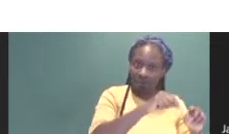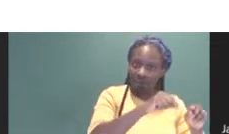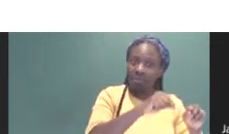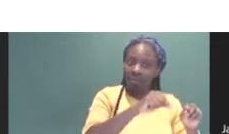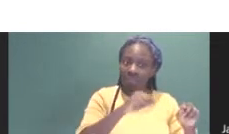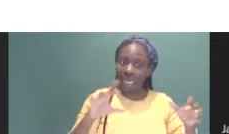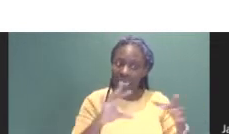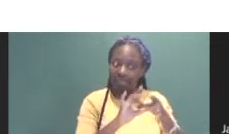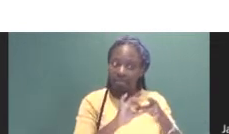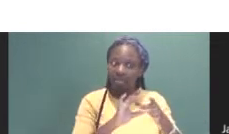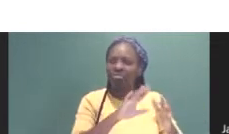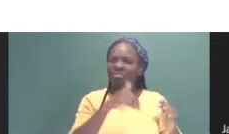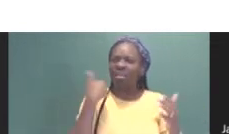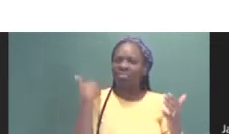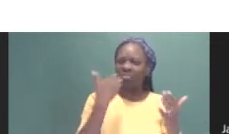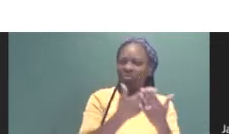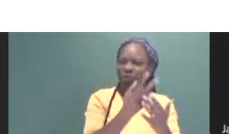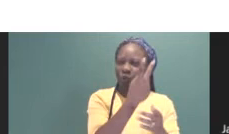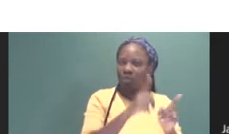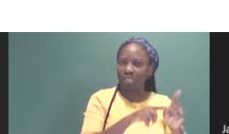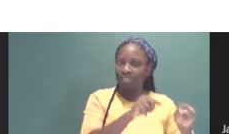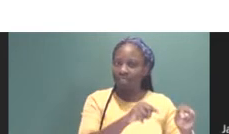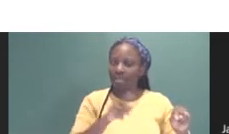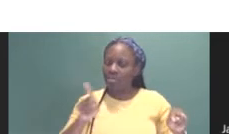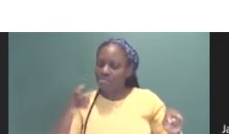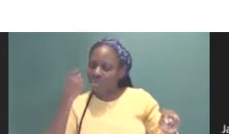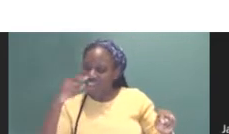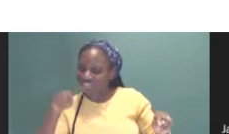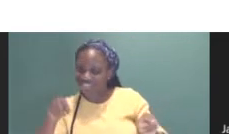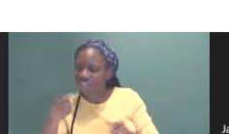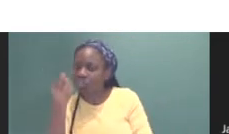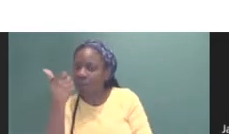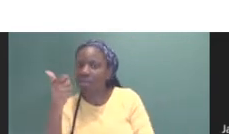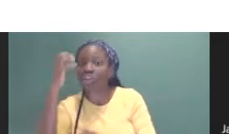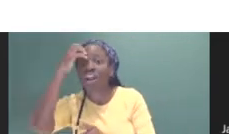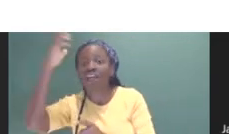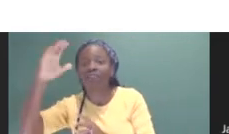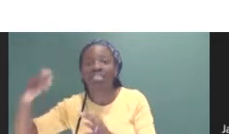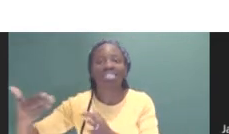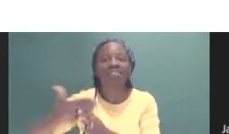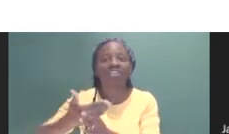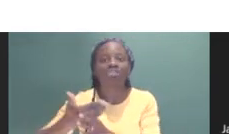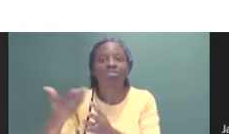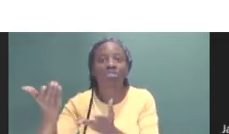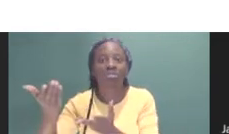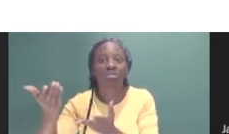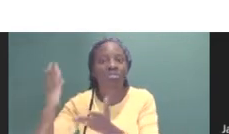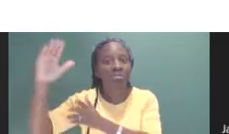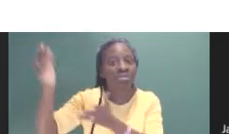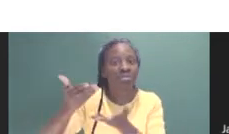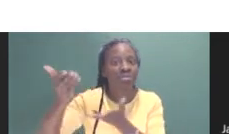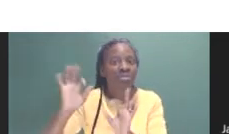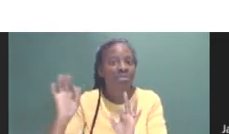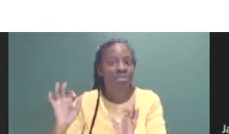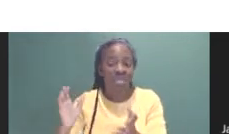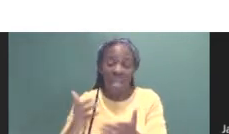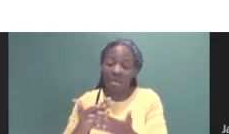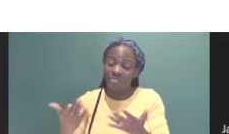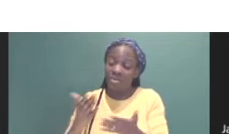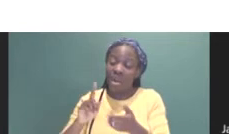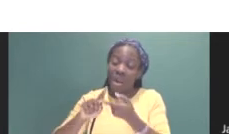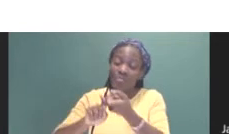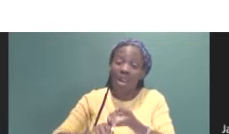2 years. And we found that very little government interventions, quite a fairly heavy reliance on the